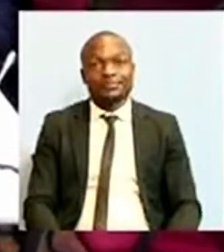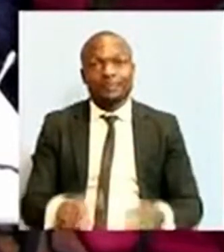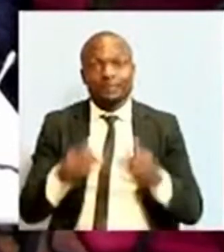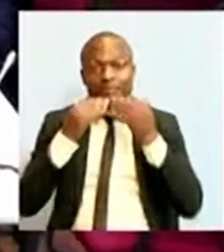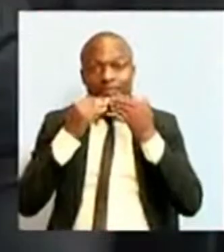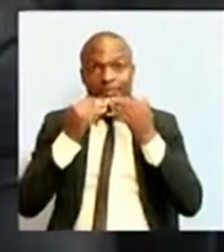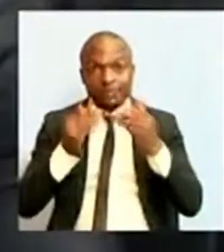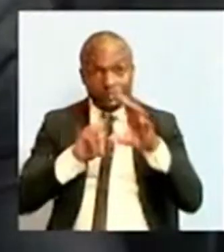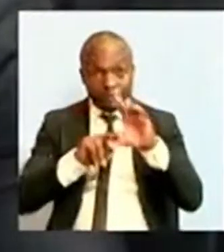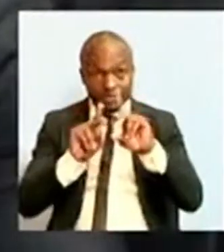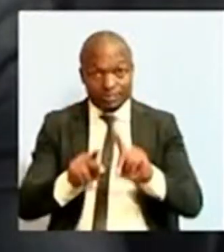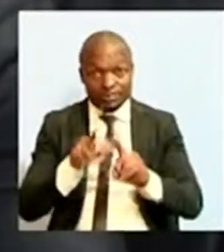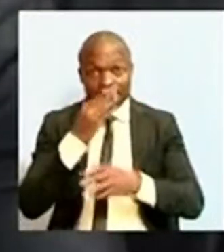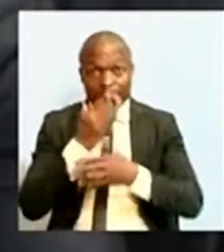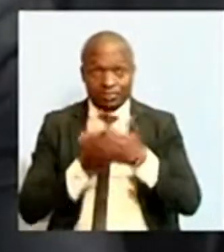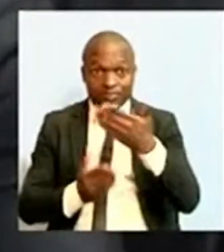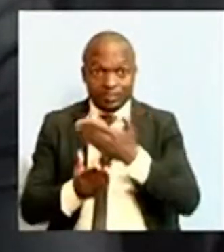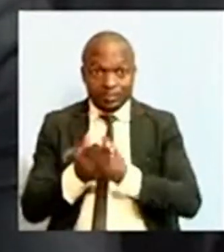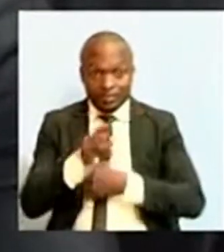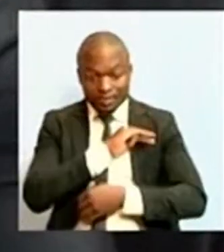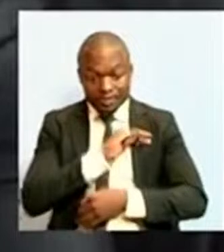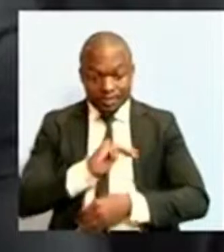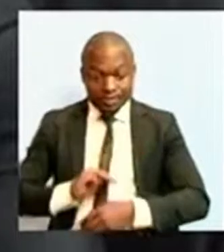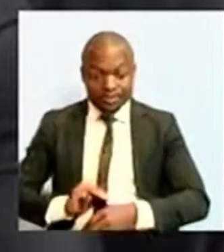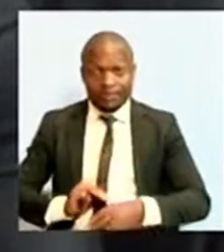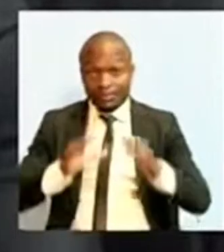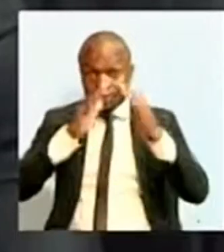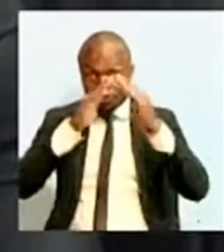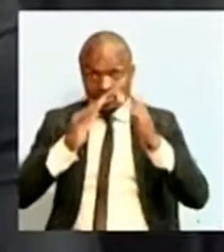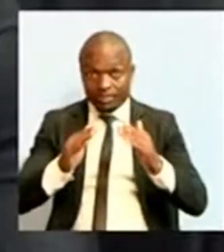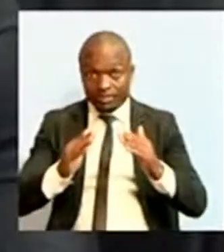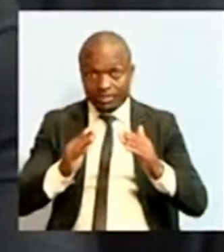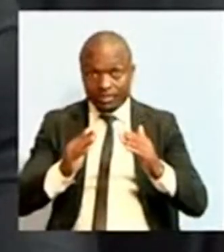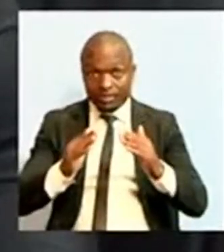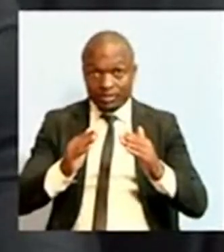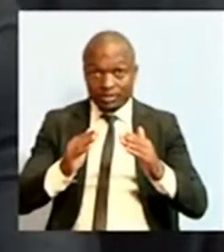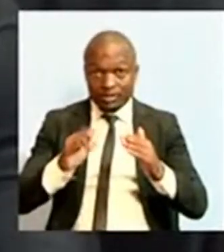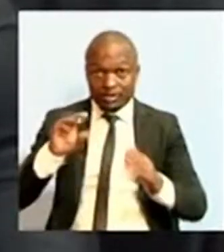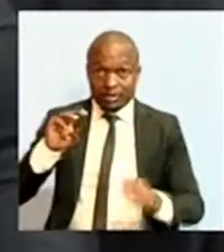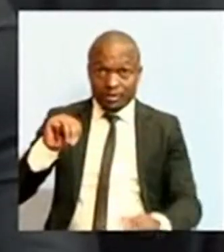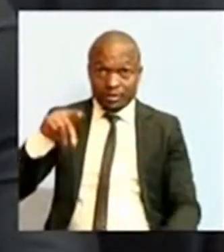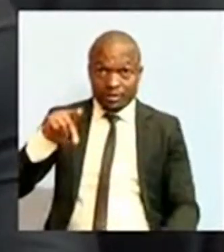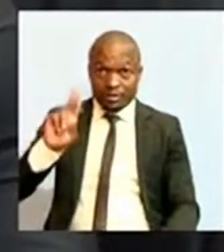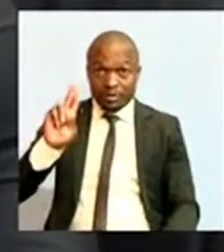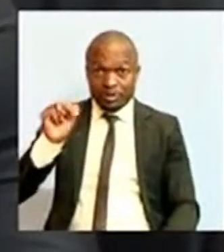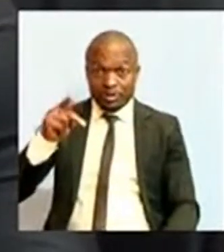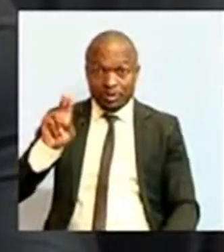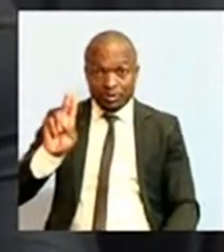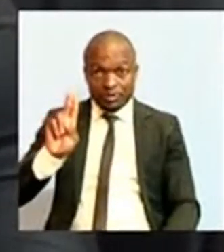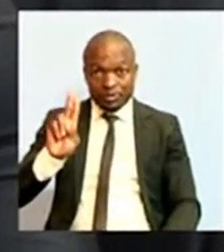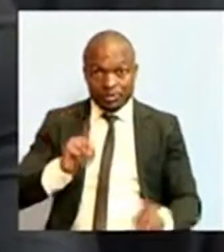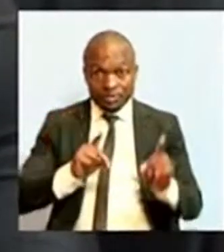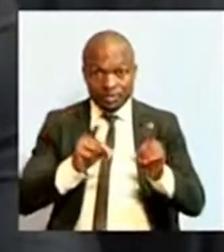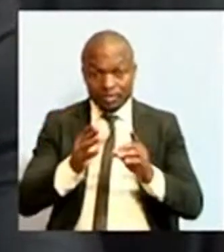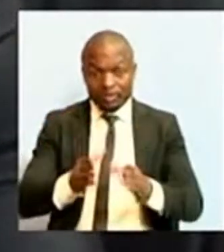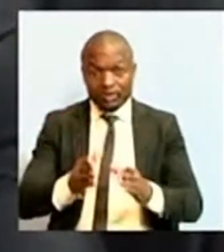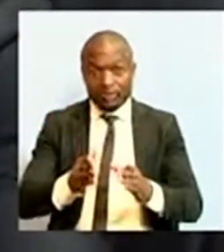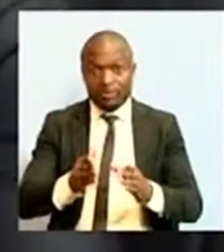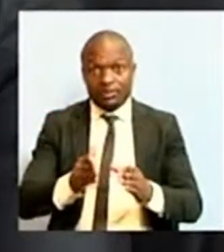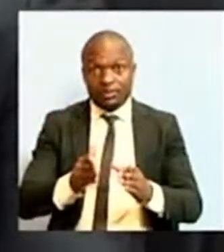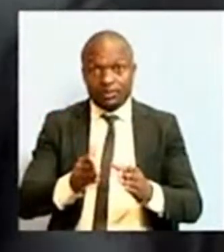Thank you, Chair, and good morning, members of the House. I'm Cosmas Mpundo, Director of Engineering Services, Chirilabombwe Municipal